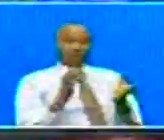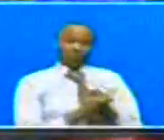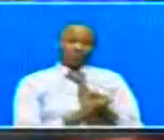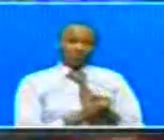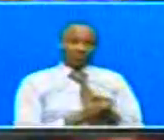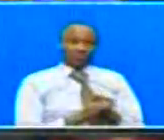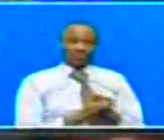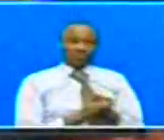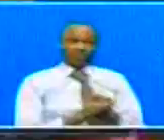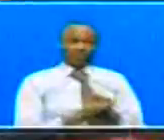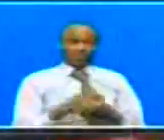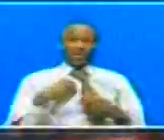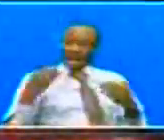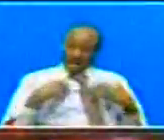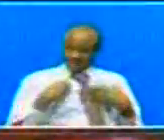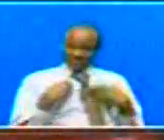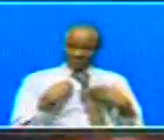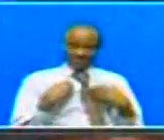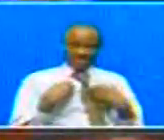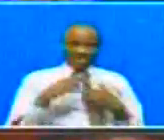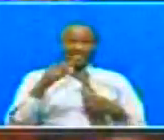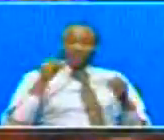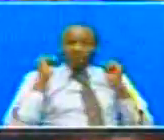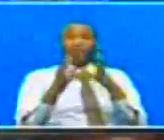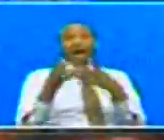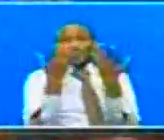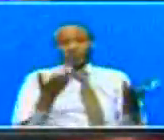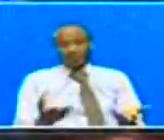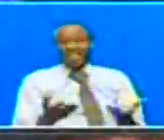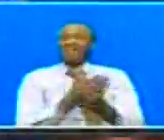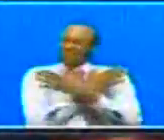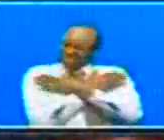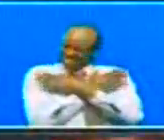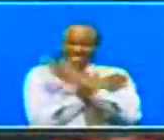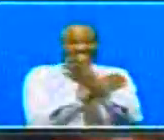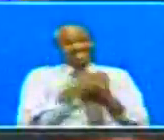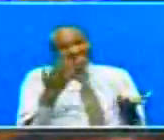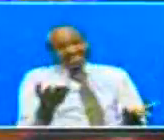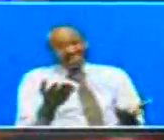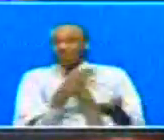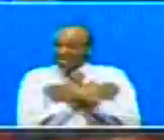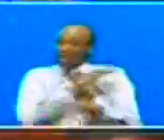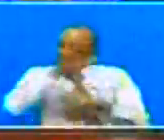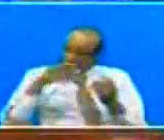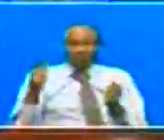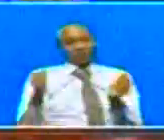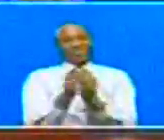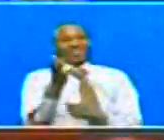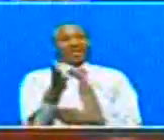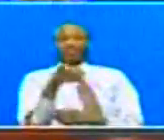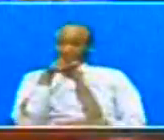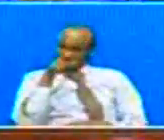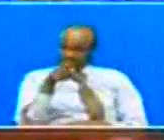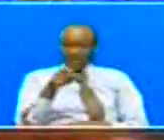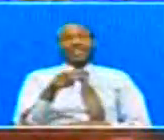Reverend Wamugunda, because it was a bomb that killed friendly fire. Yes. It took away the friends and the enemy. So it was outlawed by